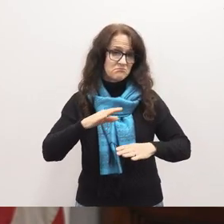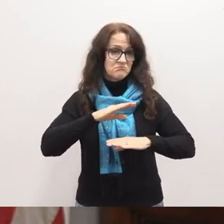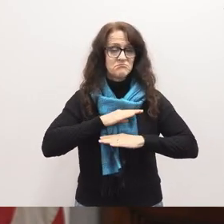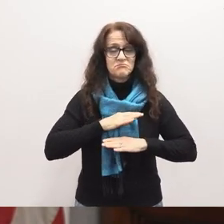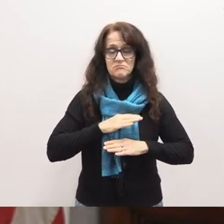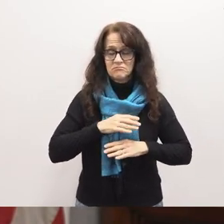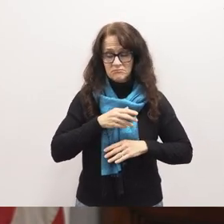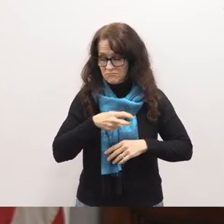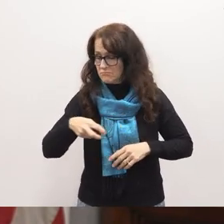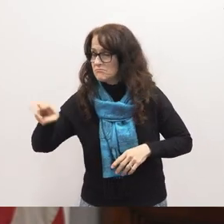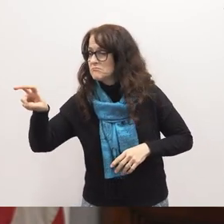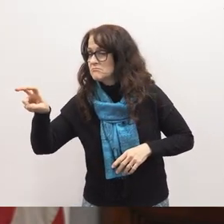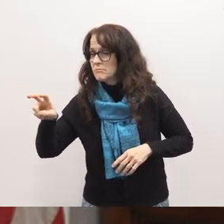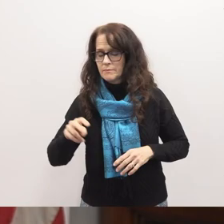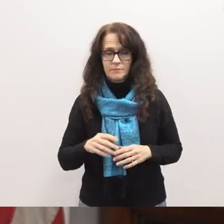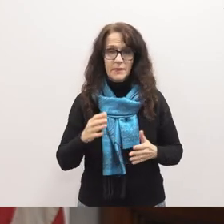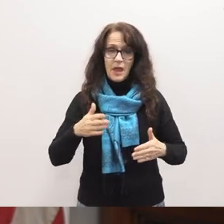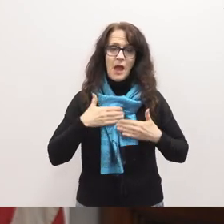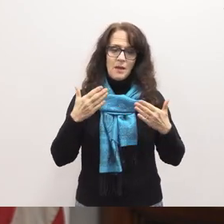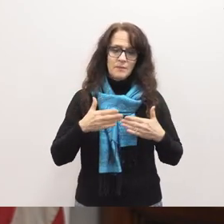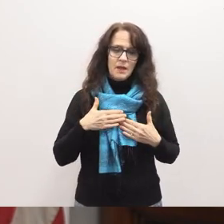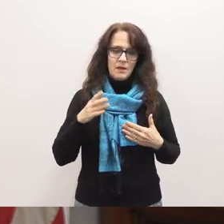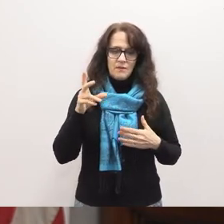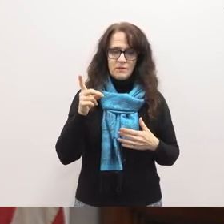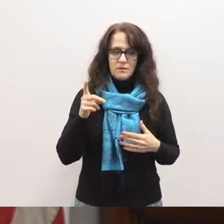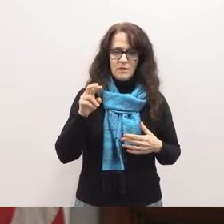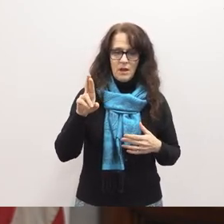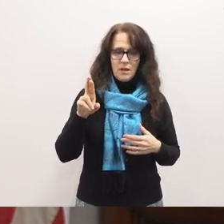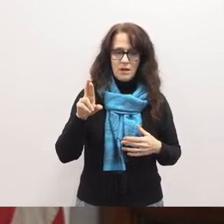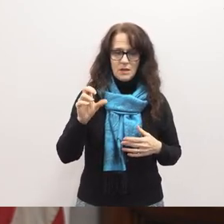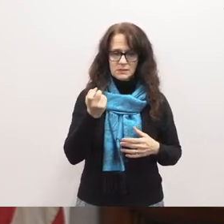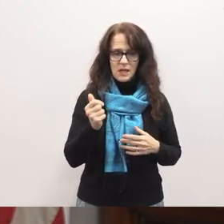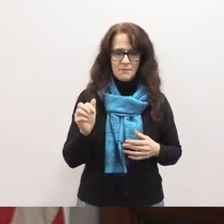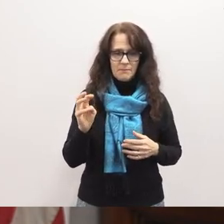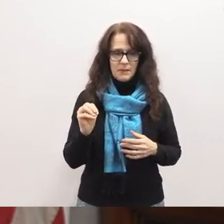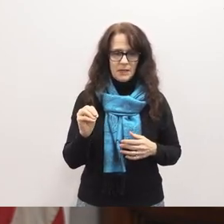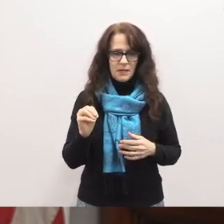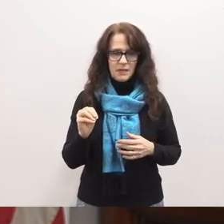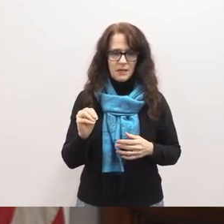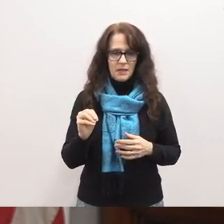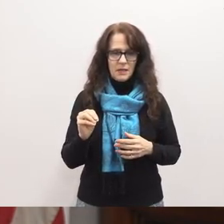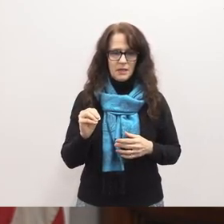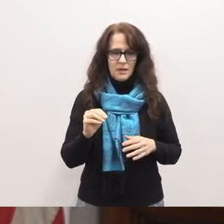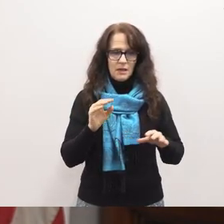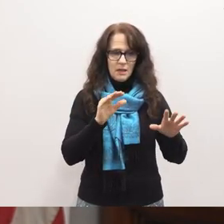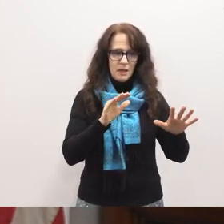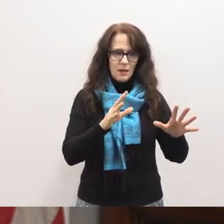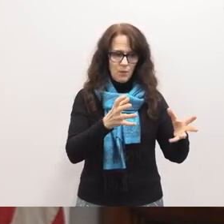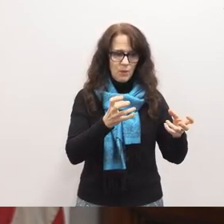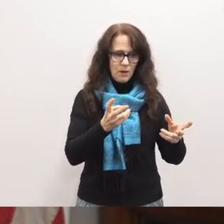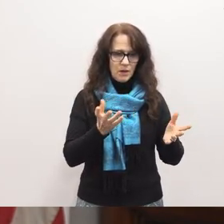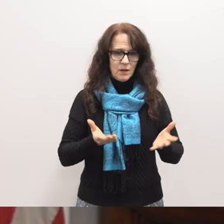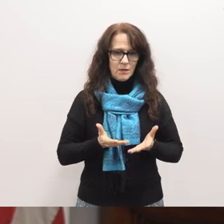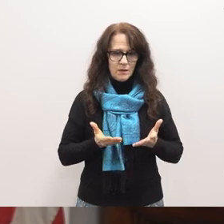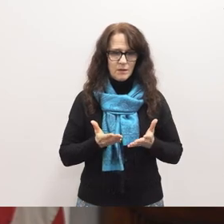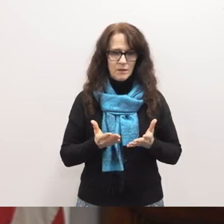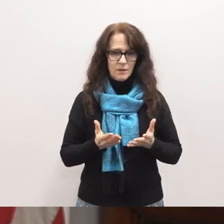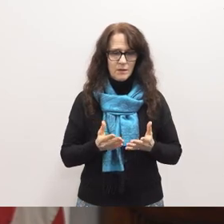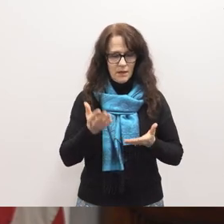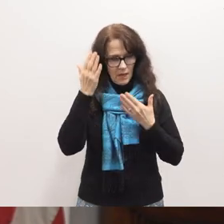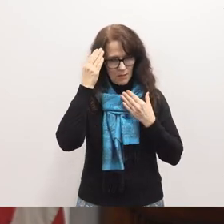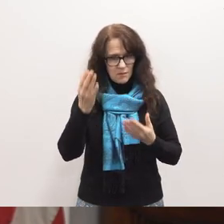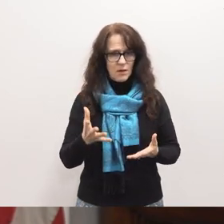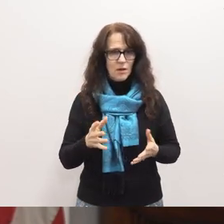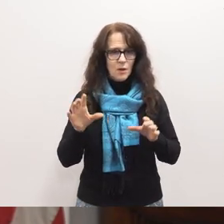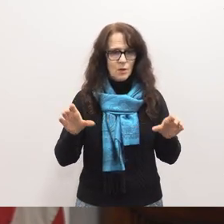go. I'm glad that we have Dr. Simon there reiterating to folks, we want you here, and acknowledging that we